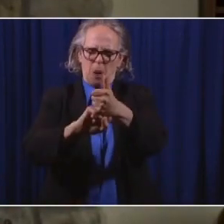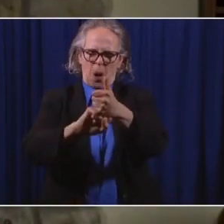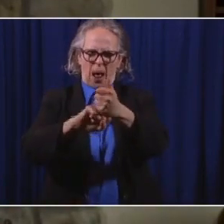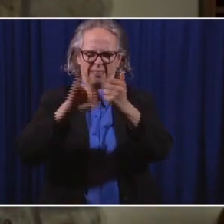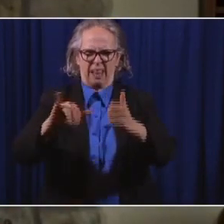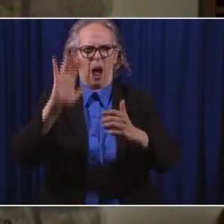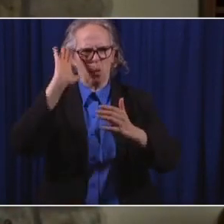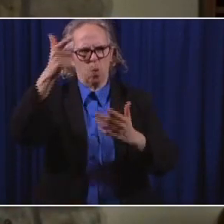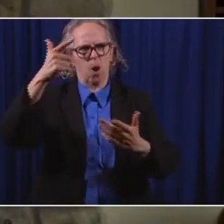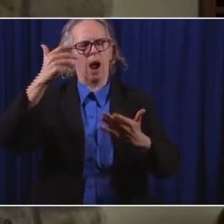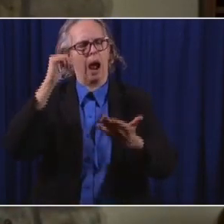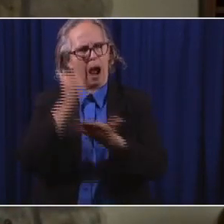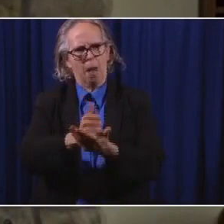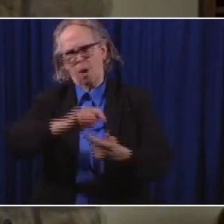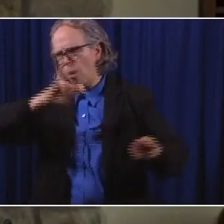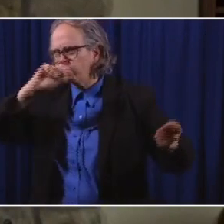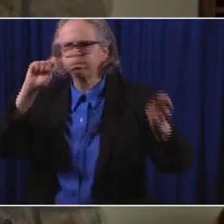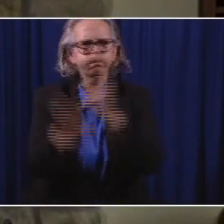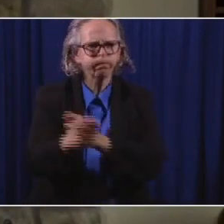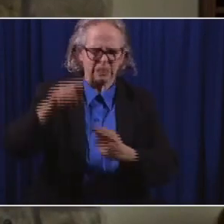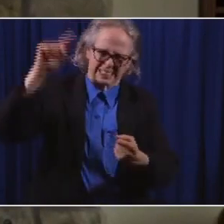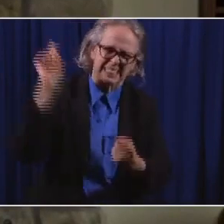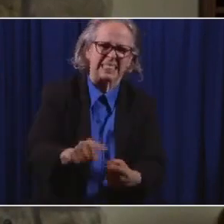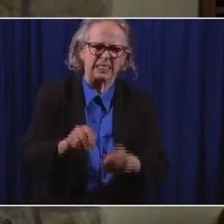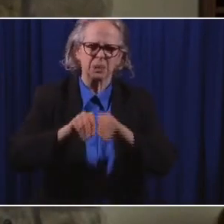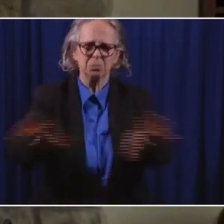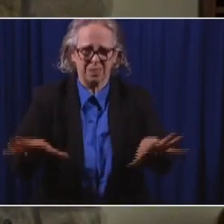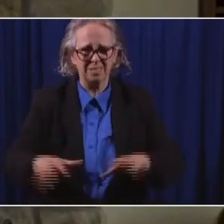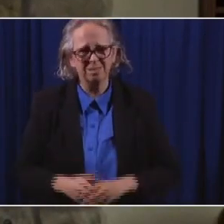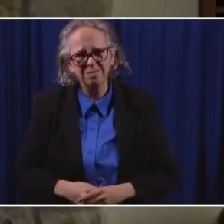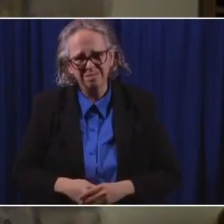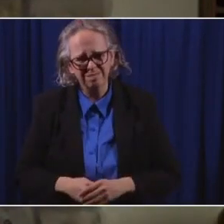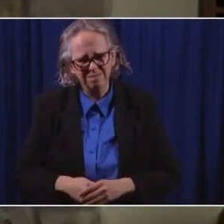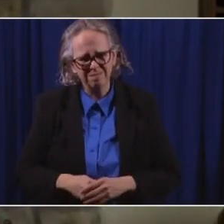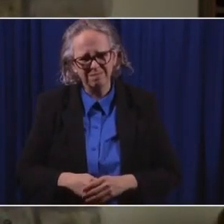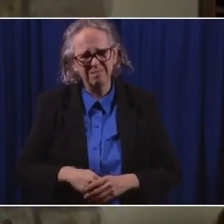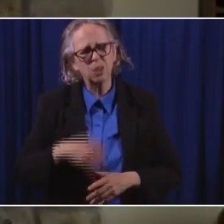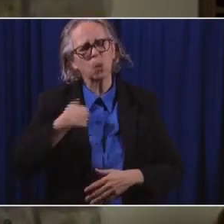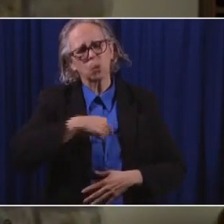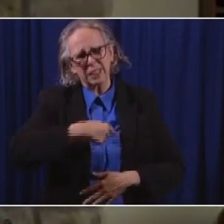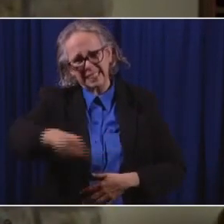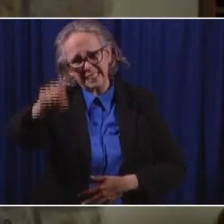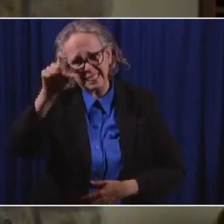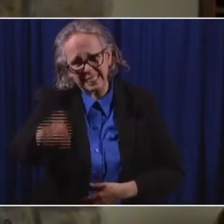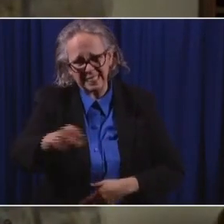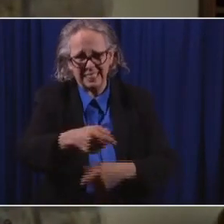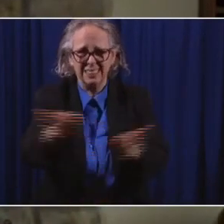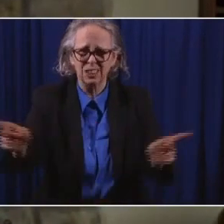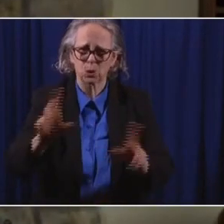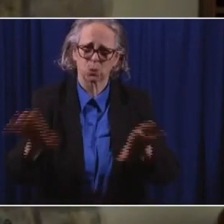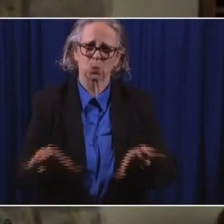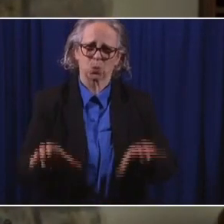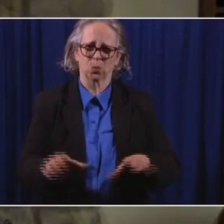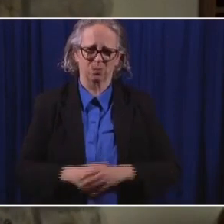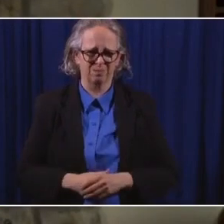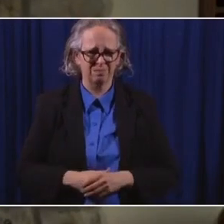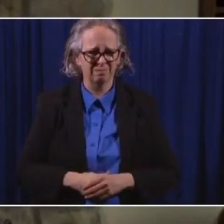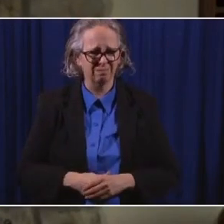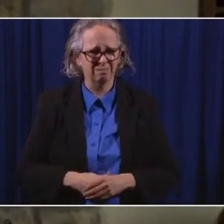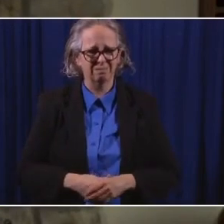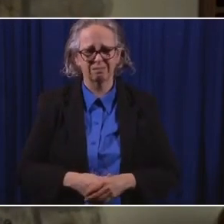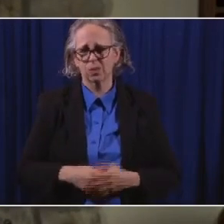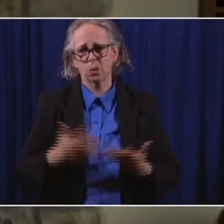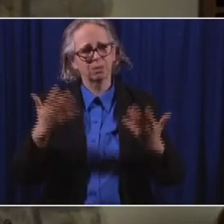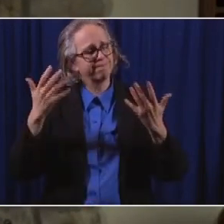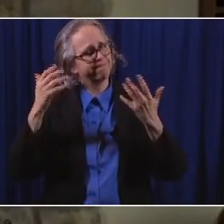more thing that we can certainly do. So look, we're going to continue to